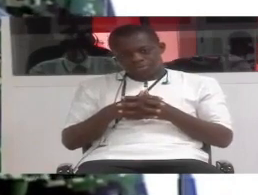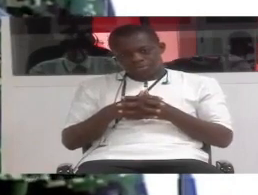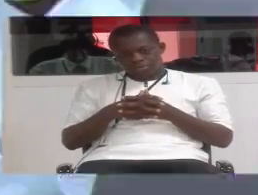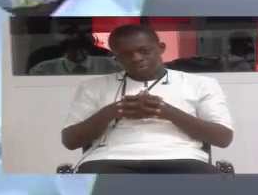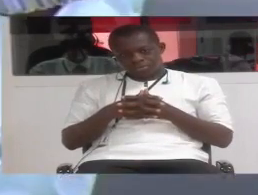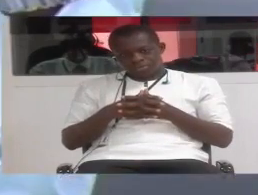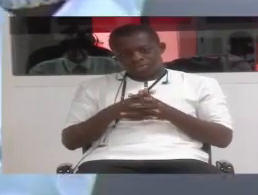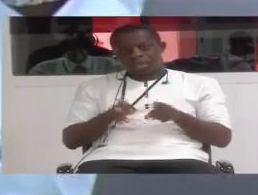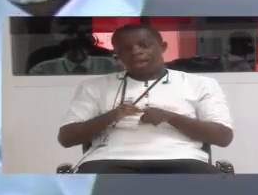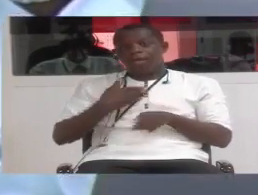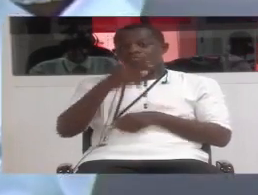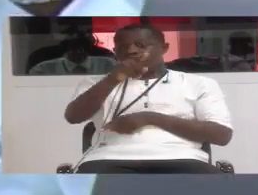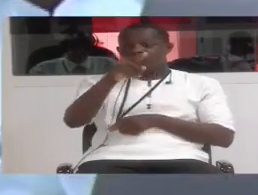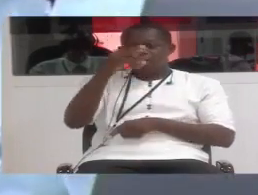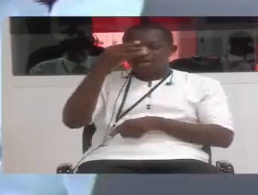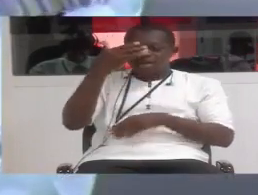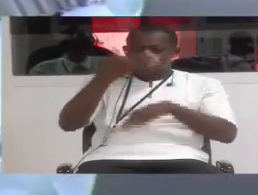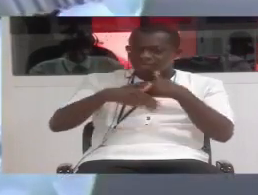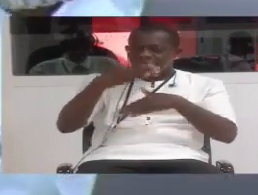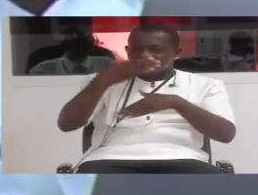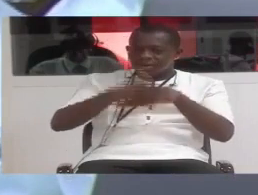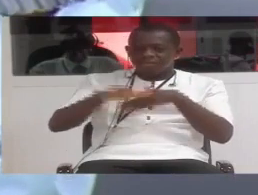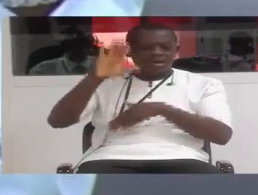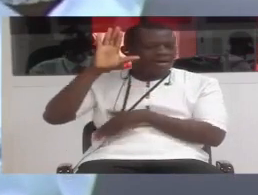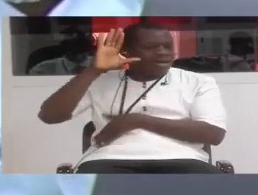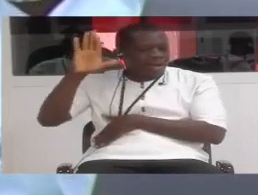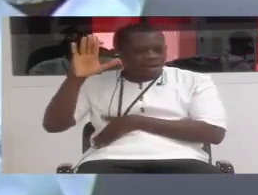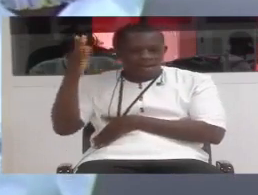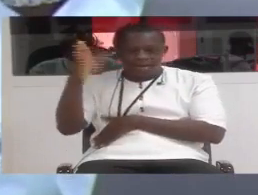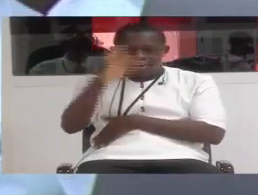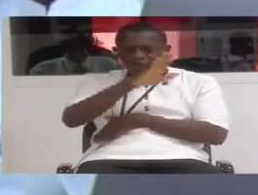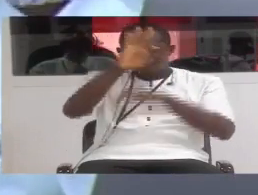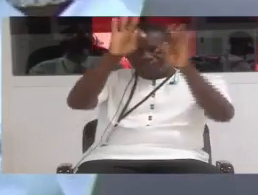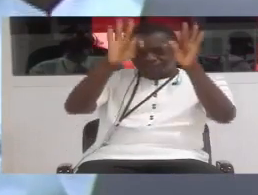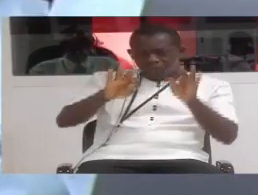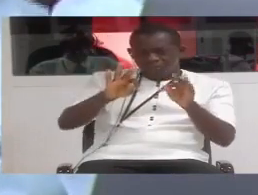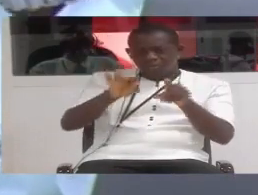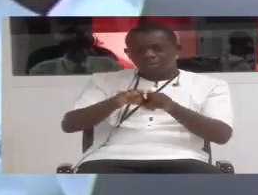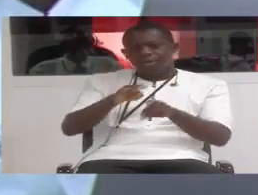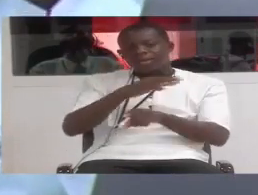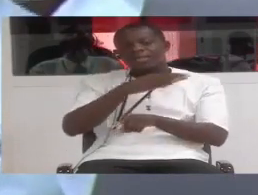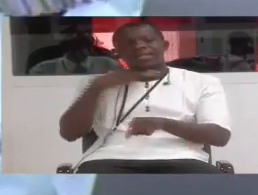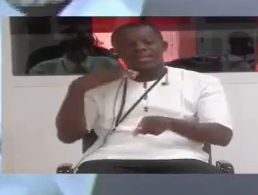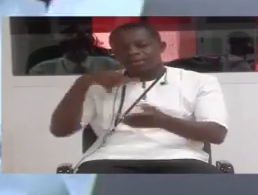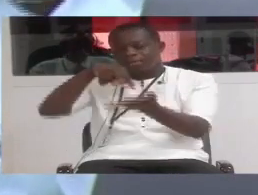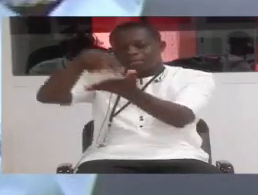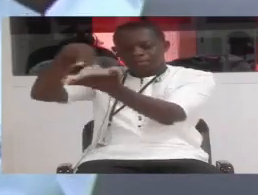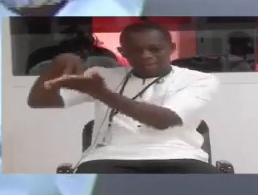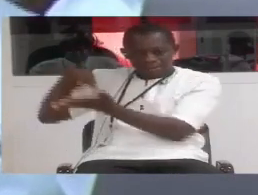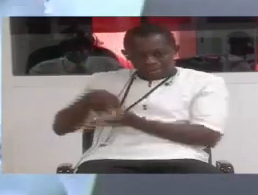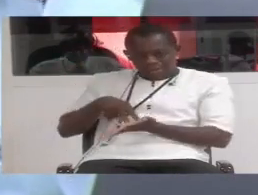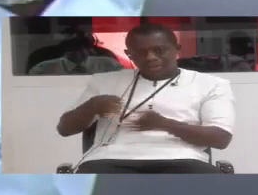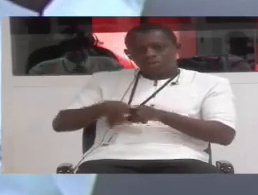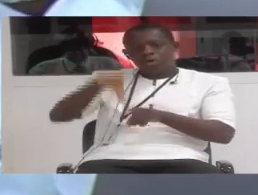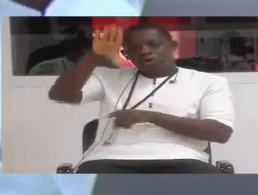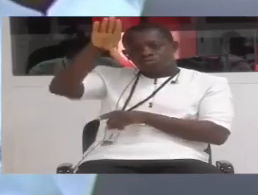Have you ever heard any instance in which a death row inmate was executed